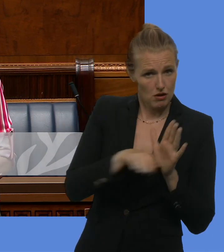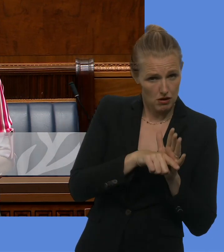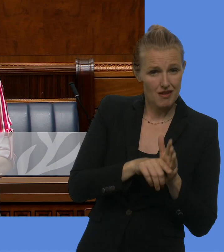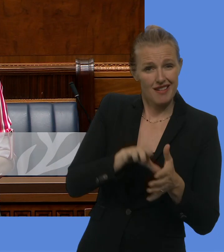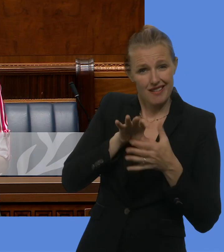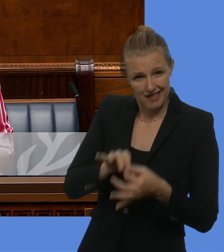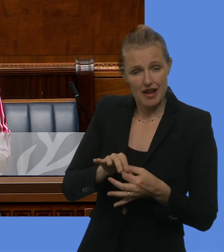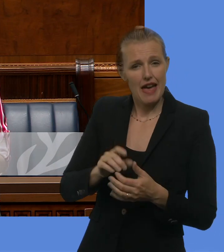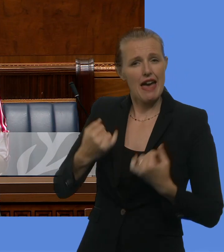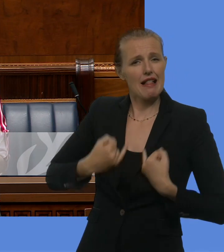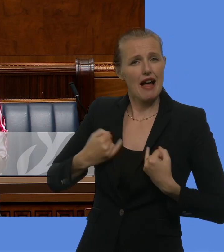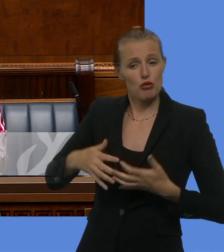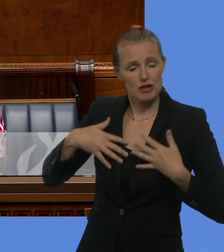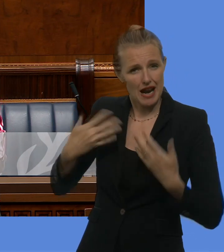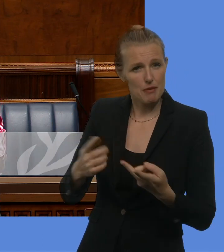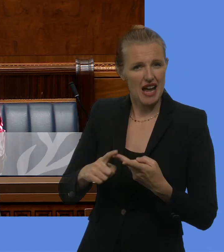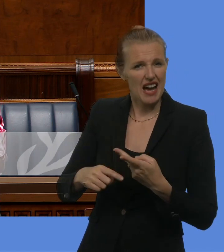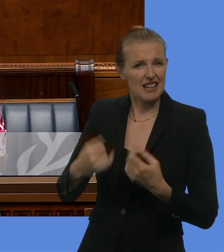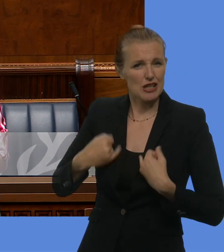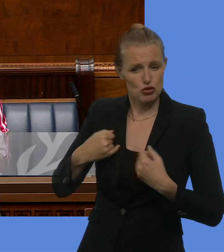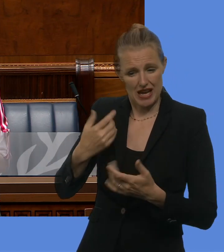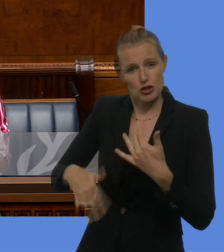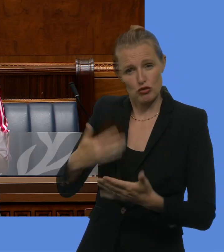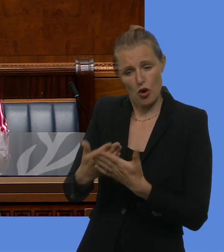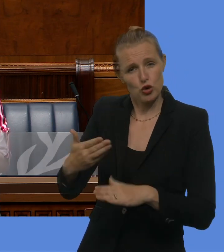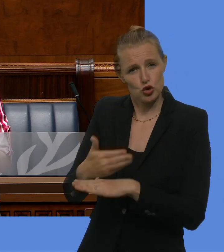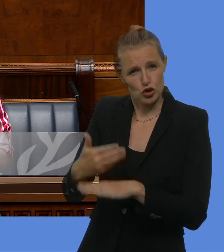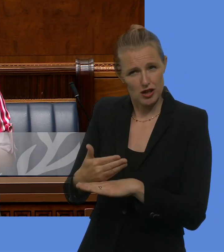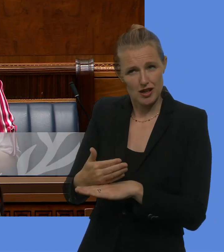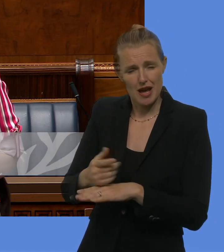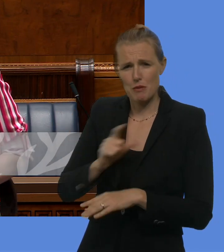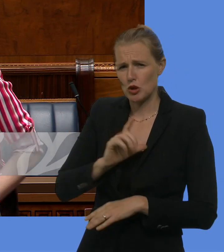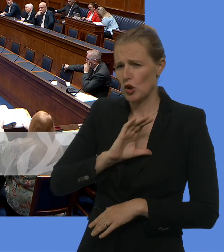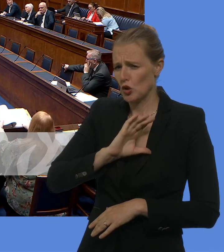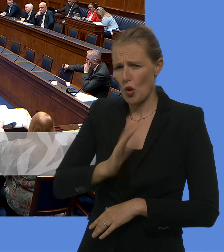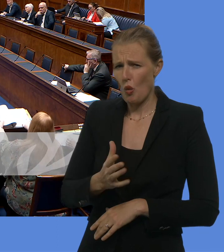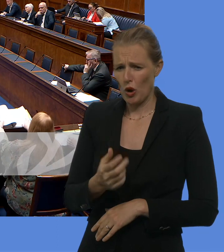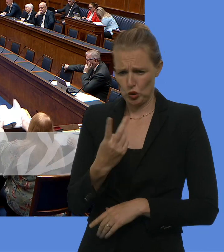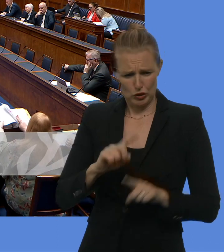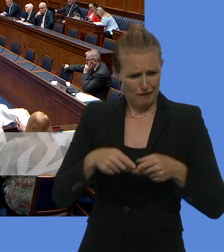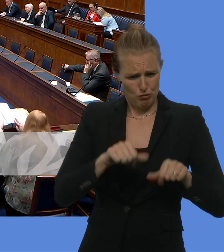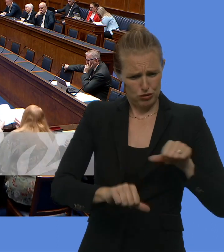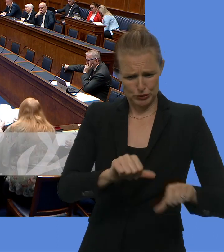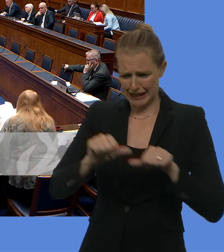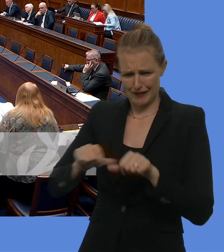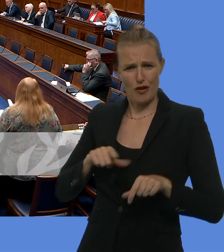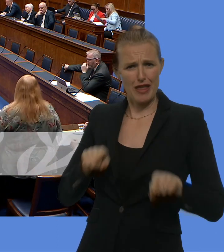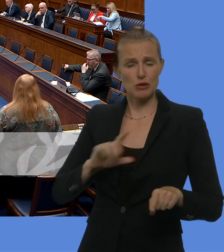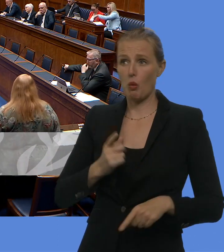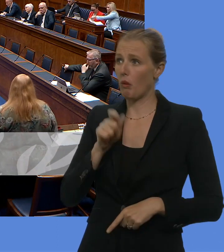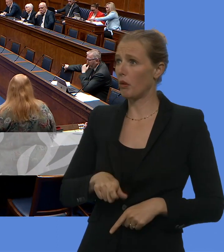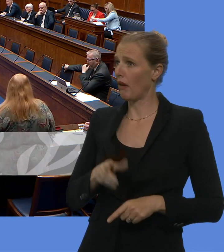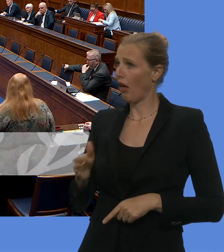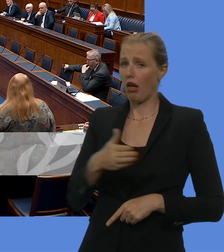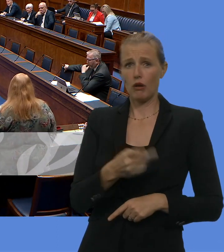duty? We certainly don't want a system where we have 2 separate processes either, because you could have one officer going through 2 separate processes. Minister. Well,